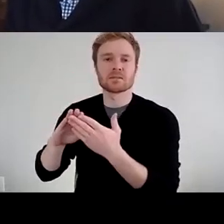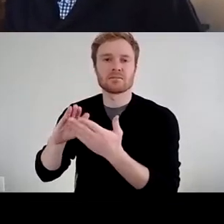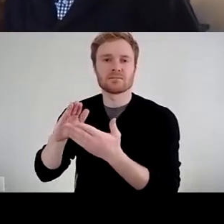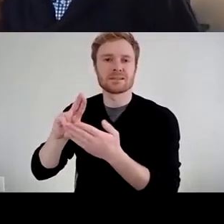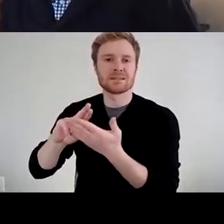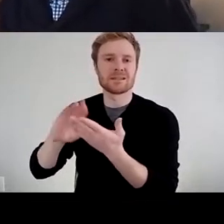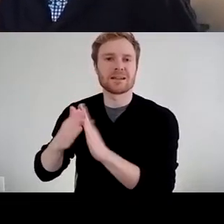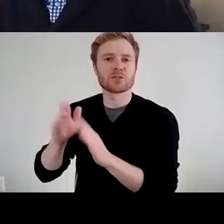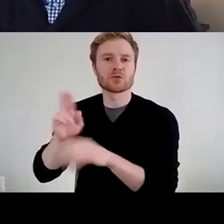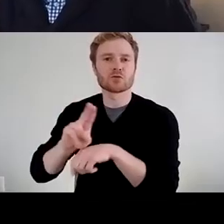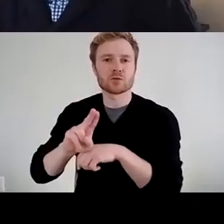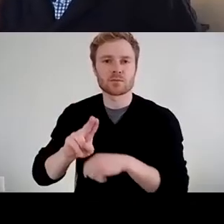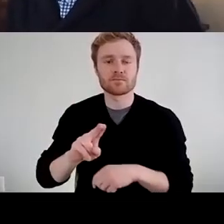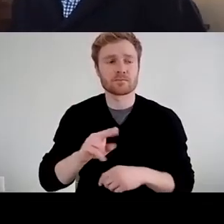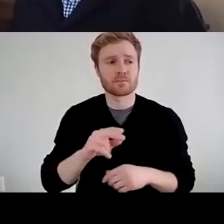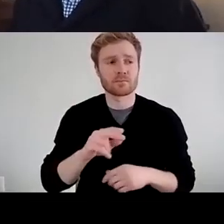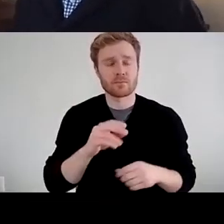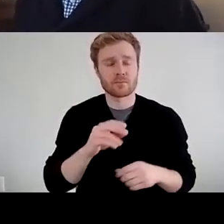exceed